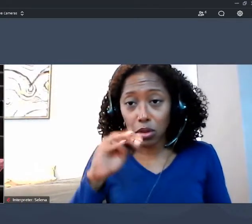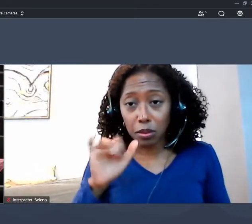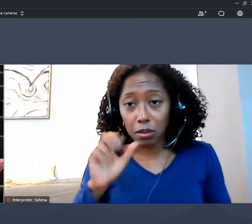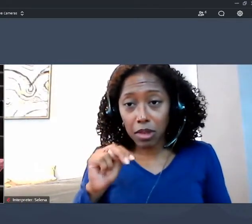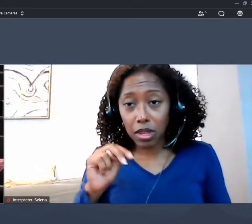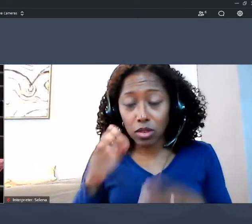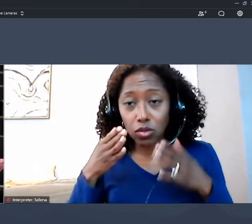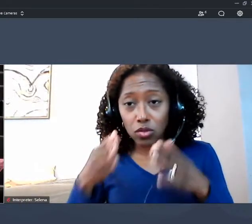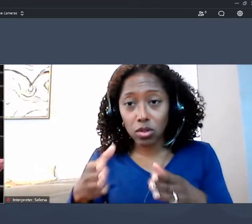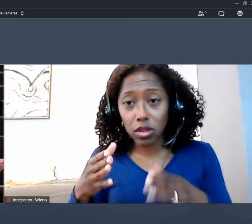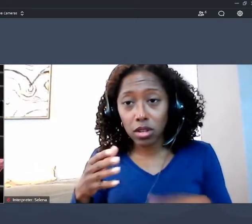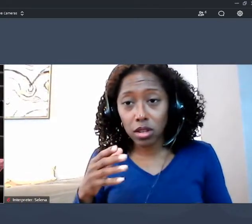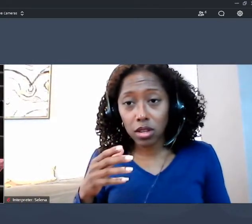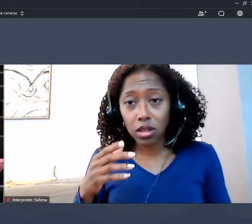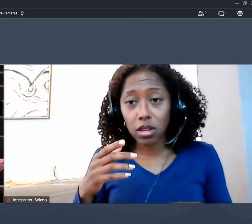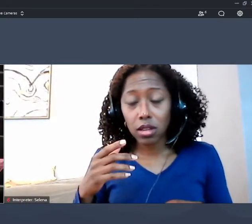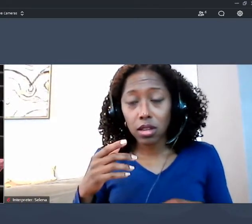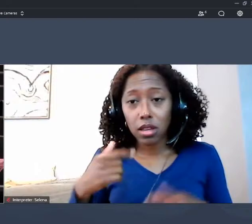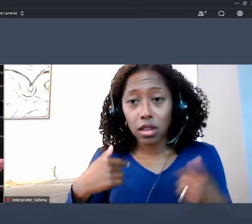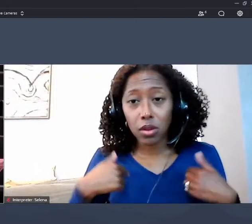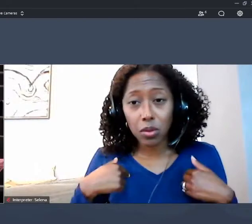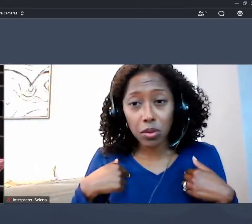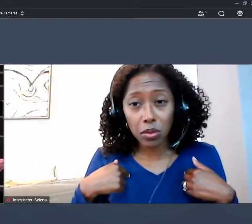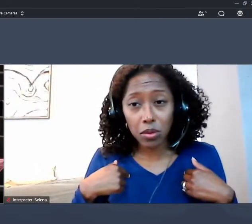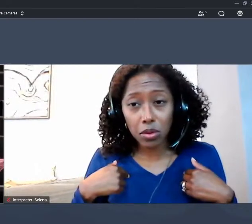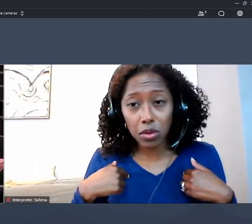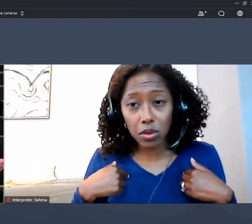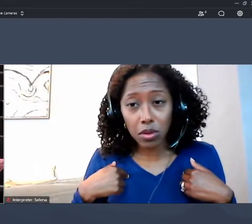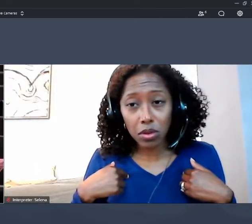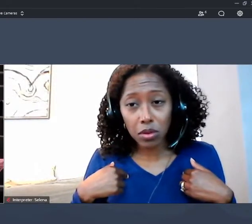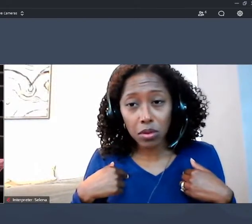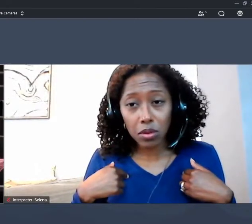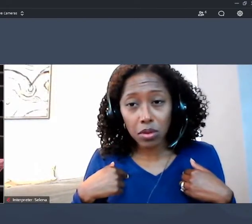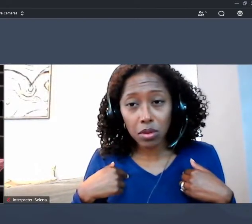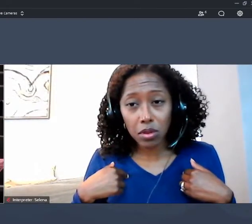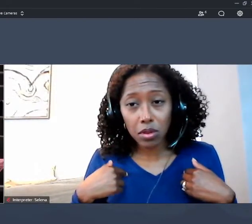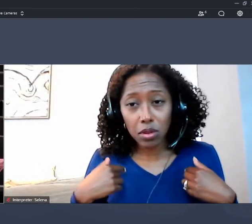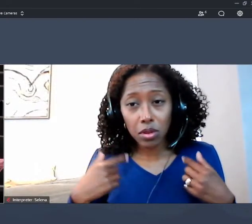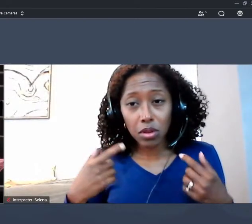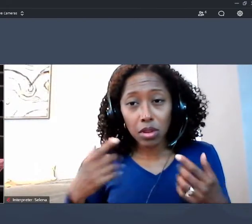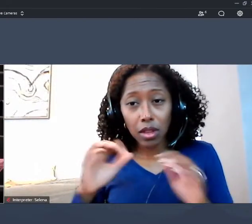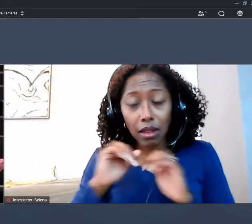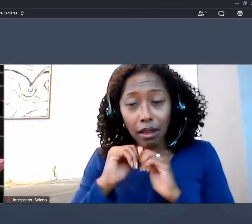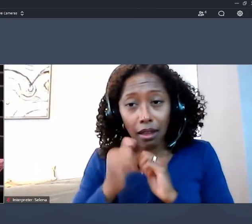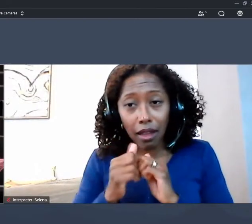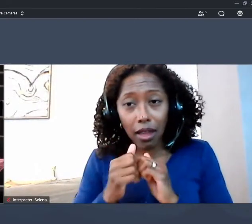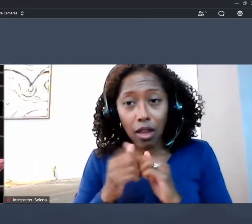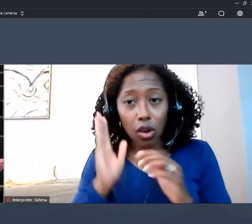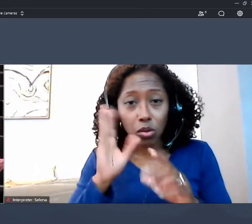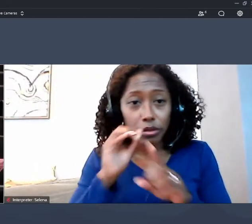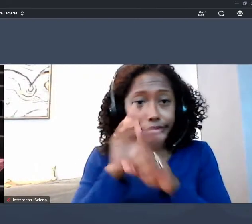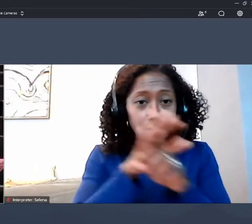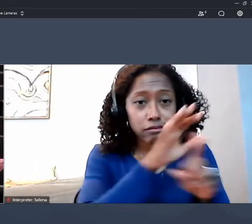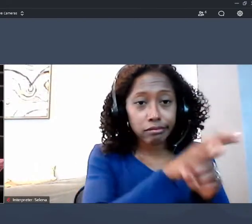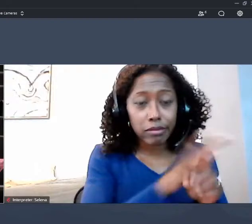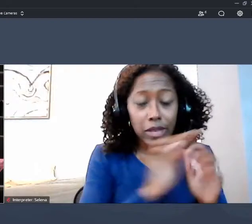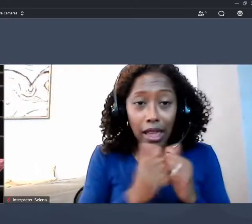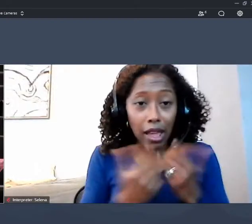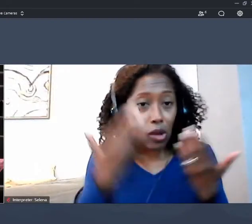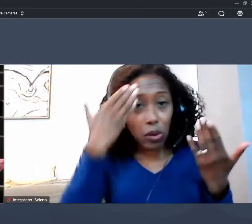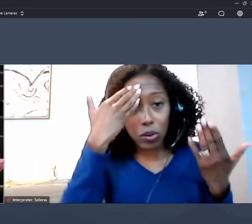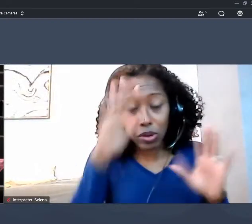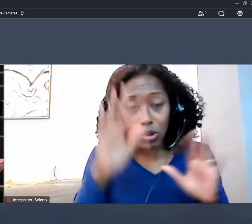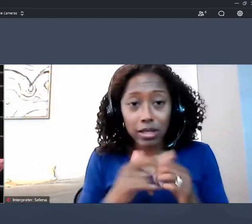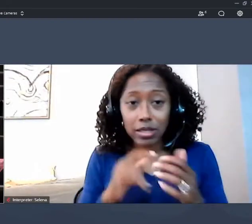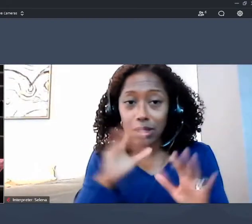kindly. We are obviously uncertain about some of the impacts of this because we don't really have the data we would like to have on